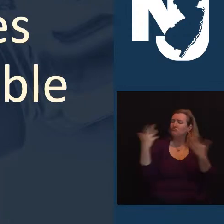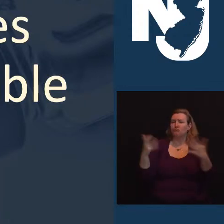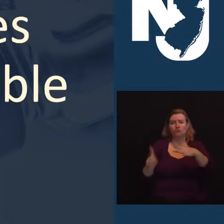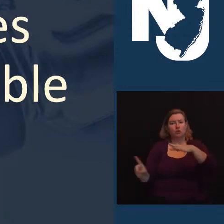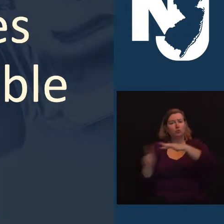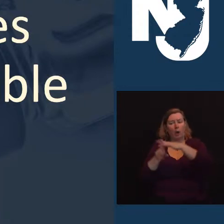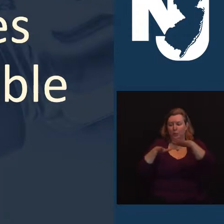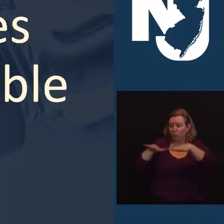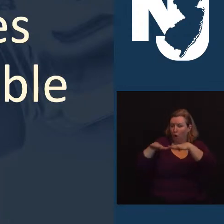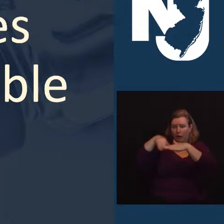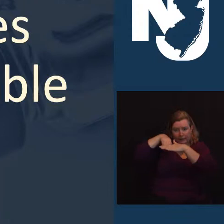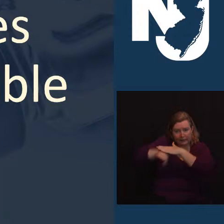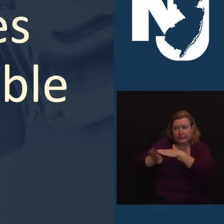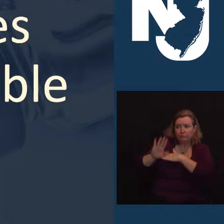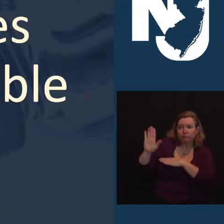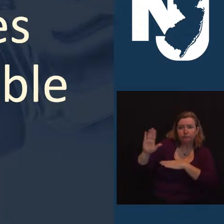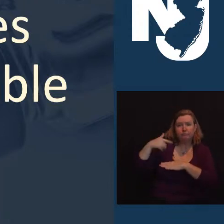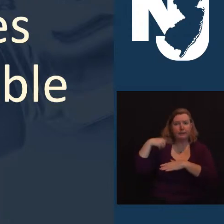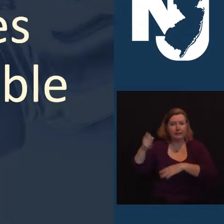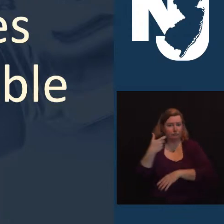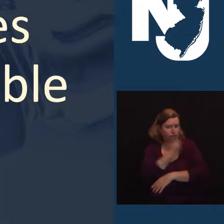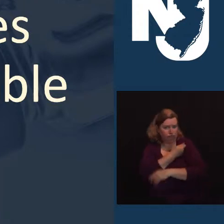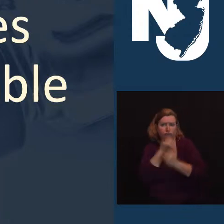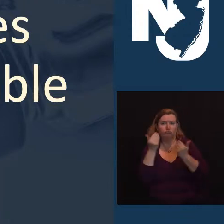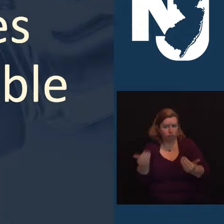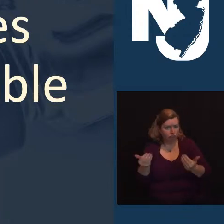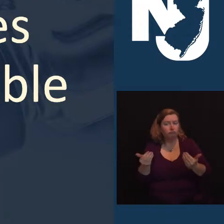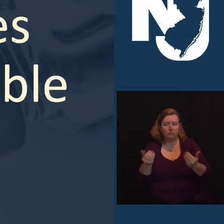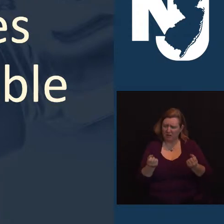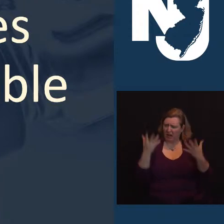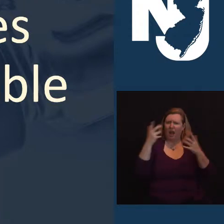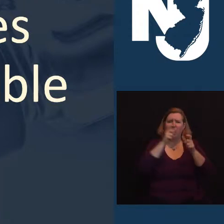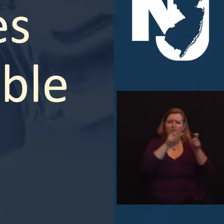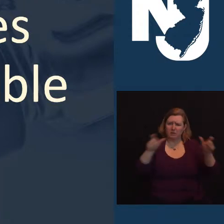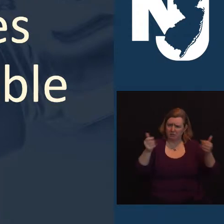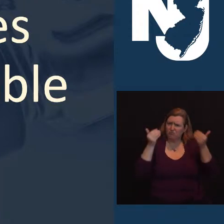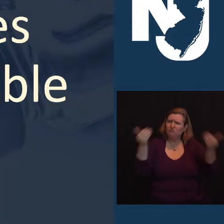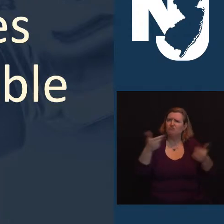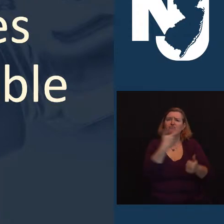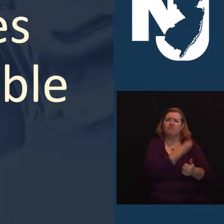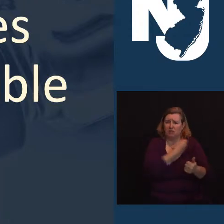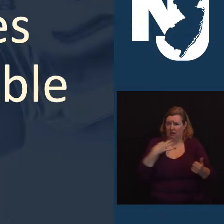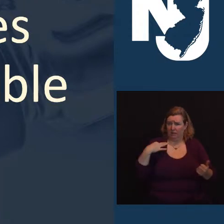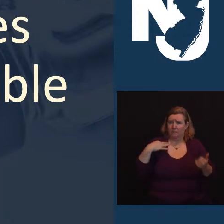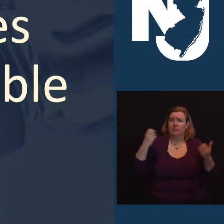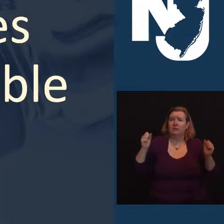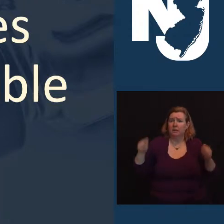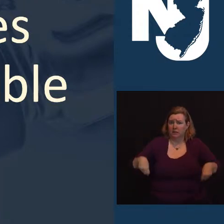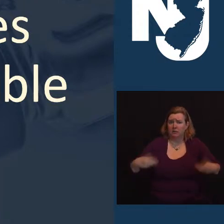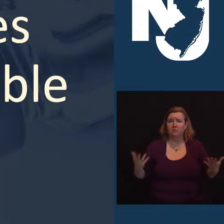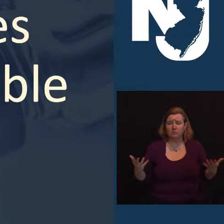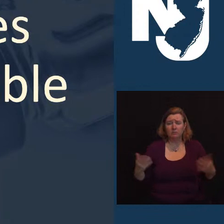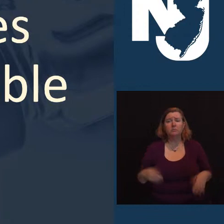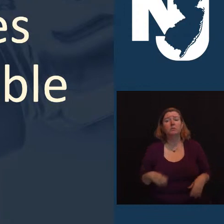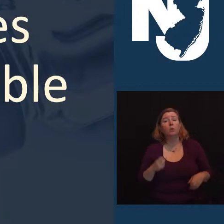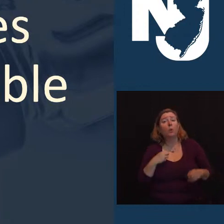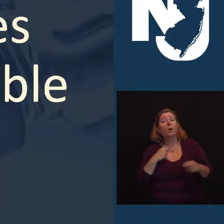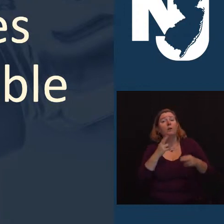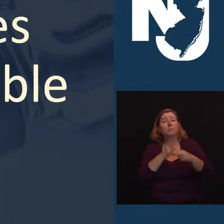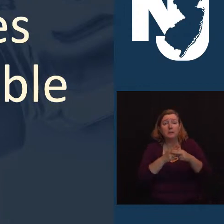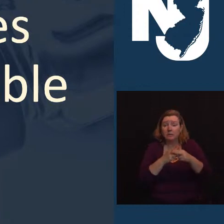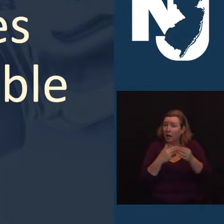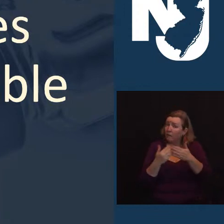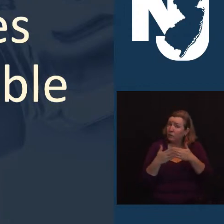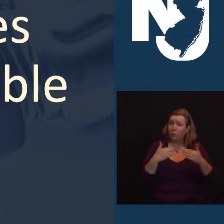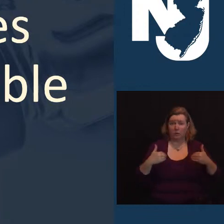of those being vaccinated against COVID. We also have noted time and again that even though our youngest residents have among